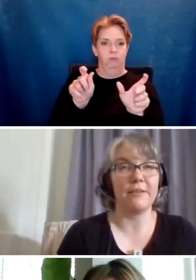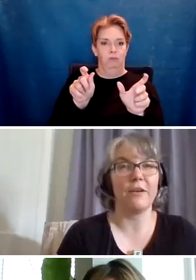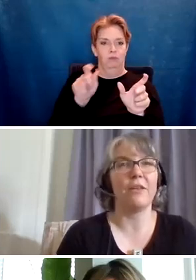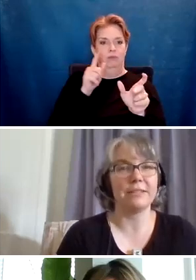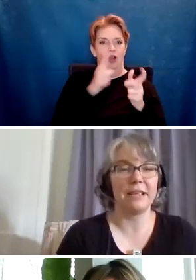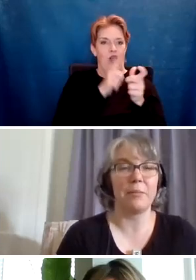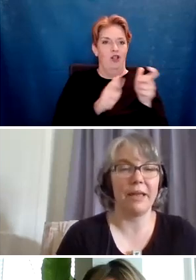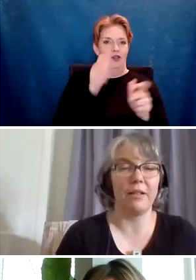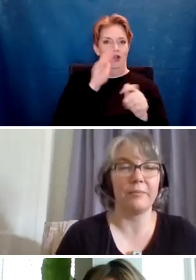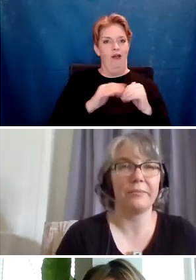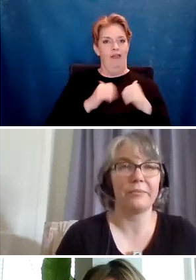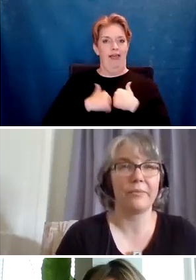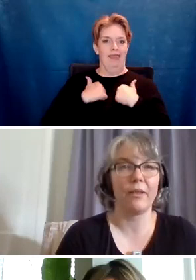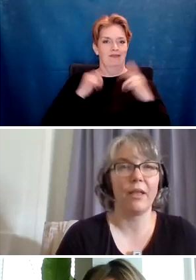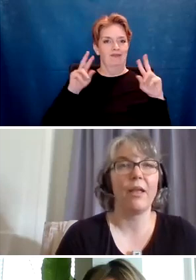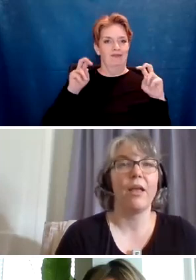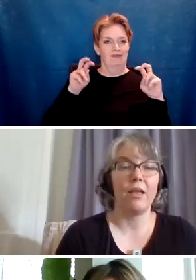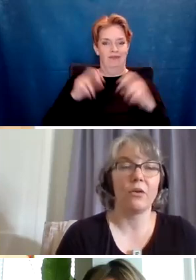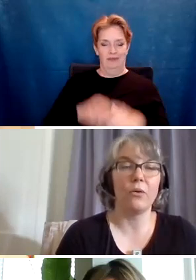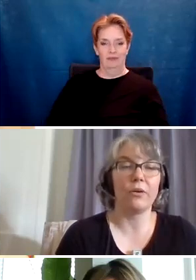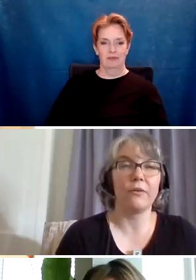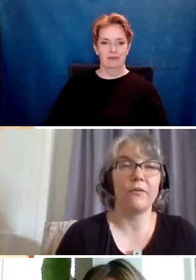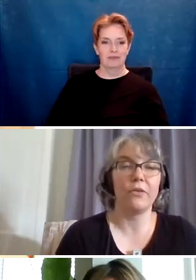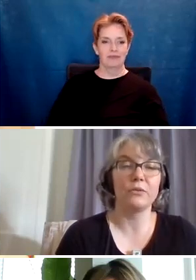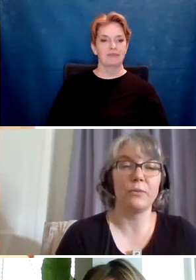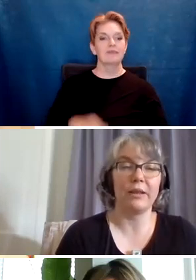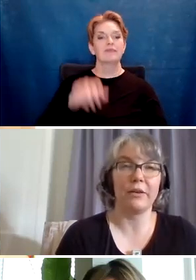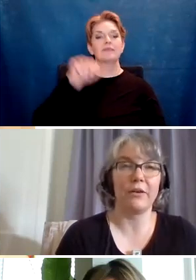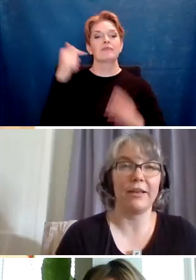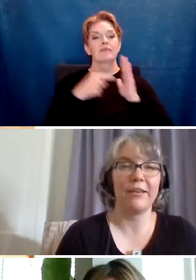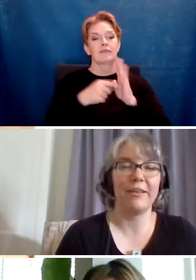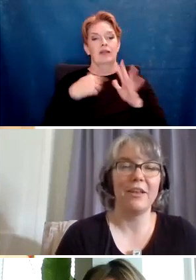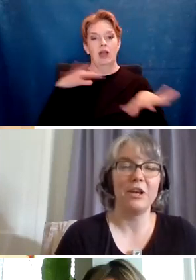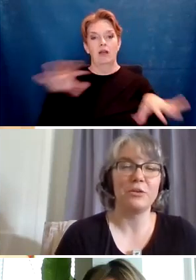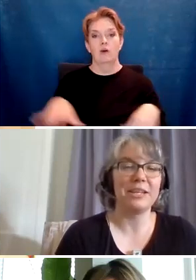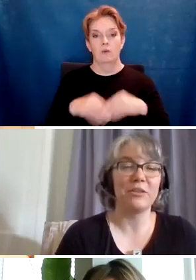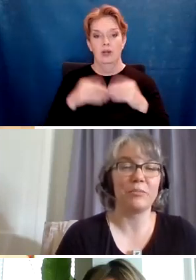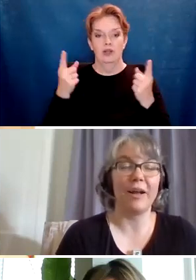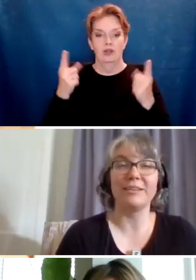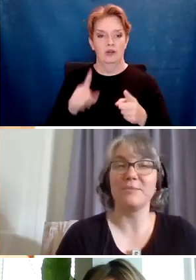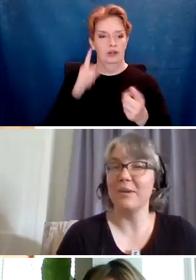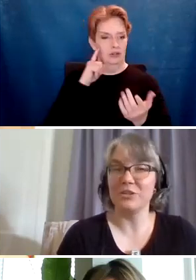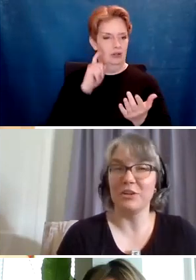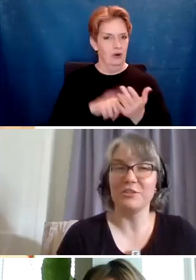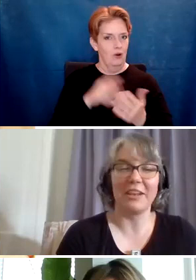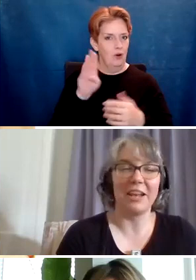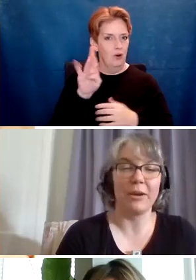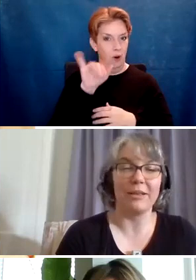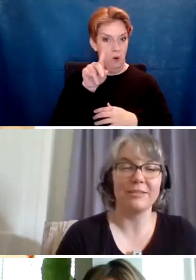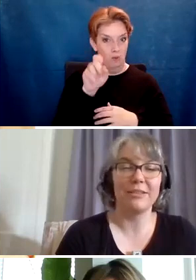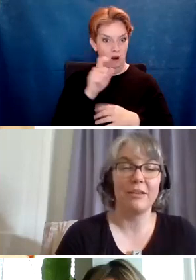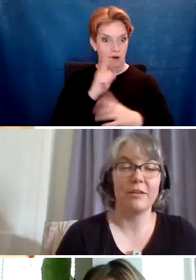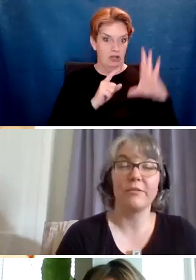than life on this same panel. In the corner, there is a wedding occurring. Notice how the bride is much larger than